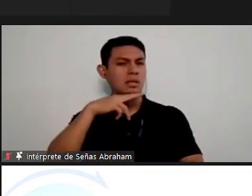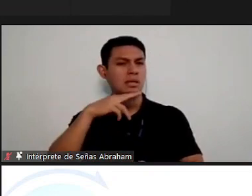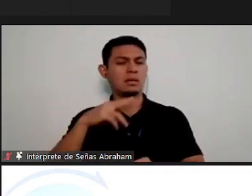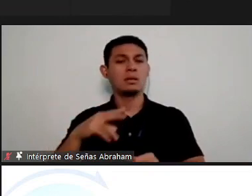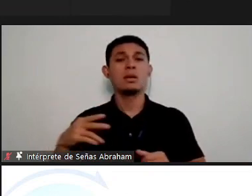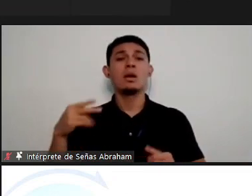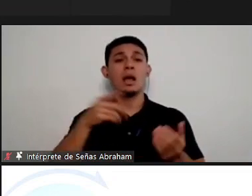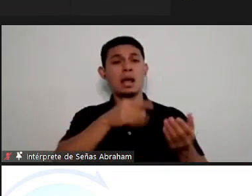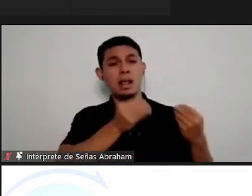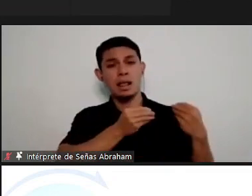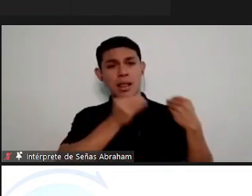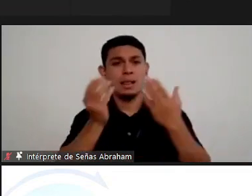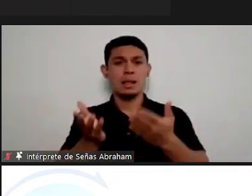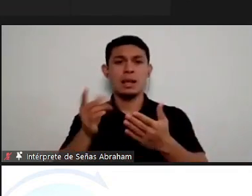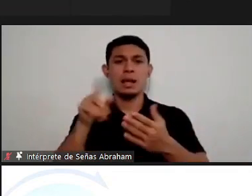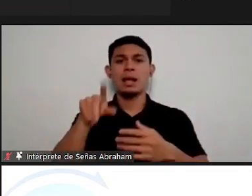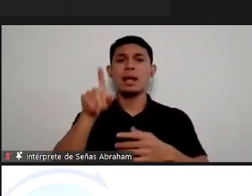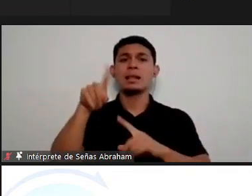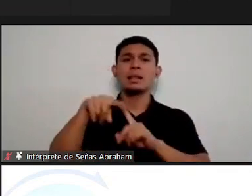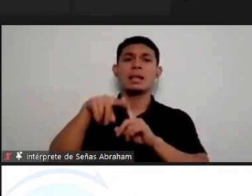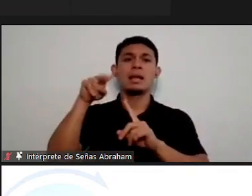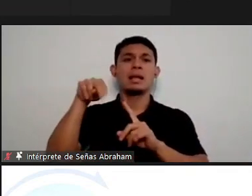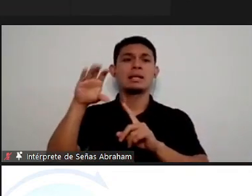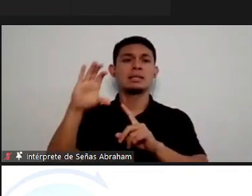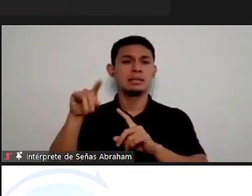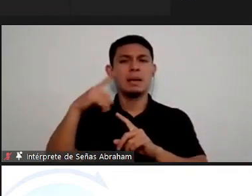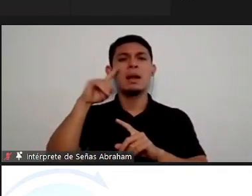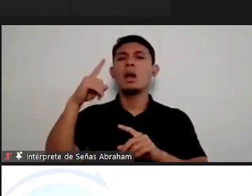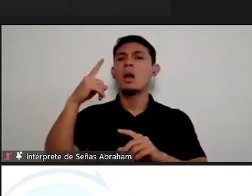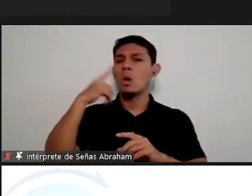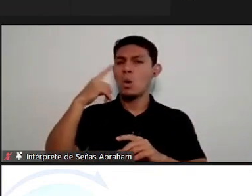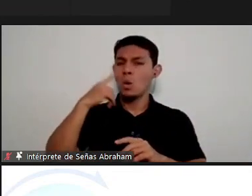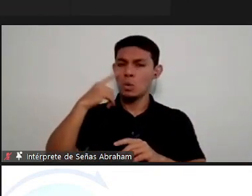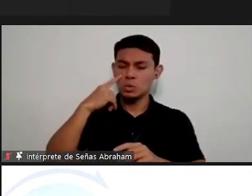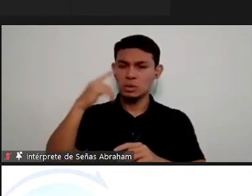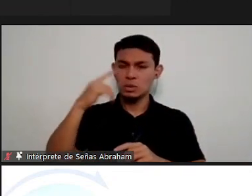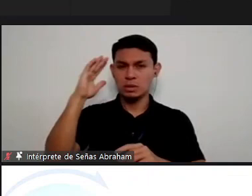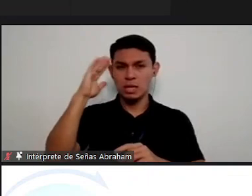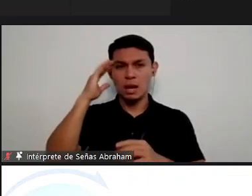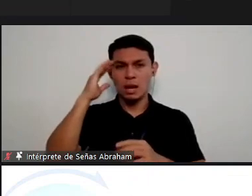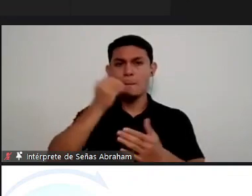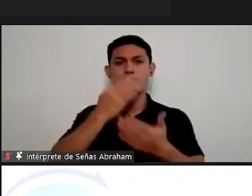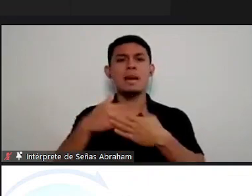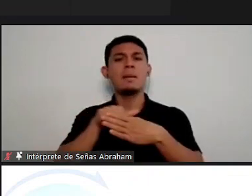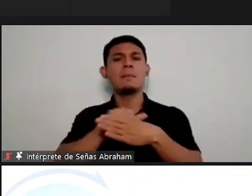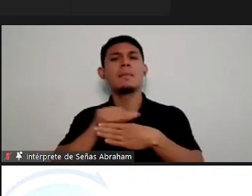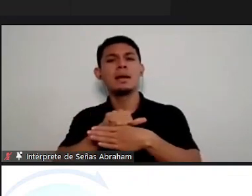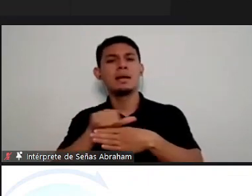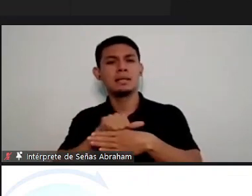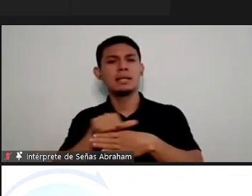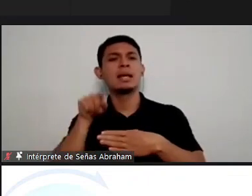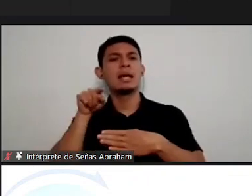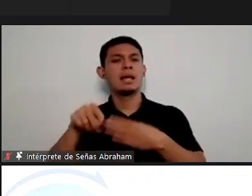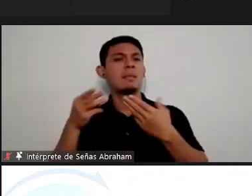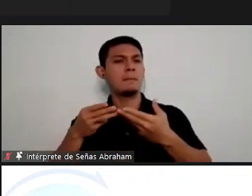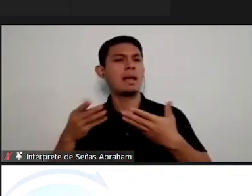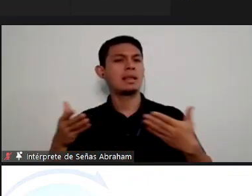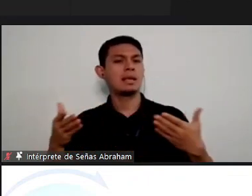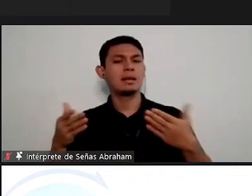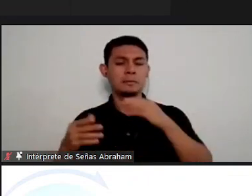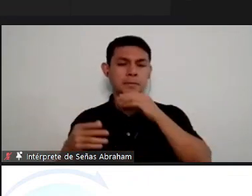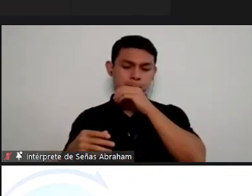participation of the danish institute of human rights with help by the tnc to acquire knowledge of our best practices in this